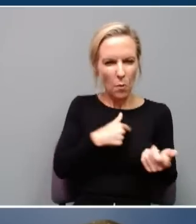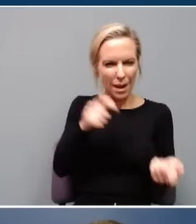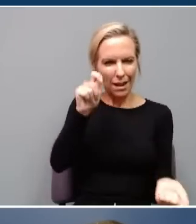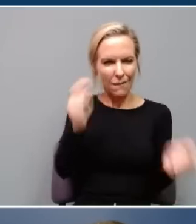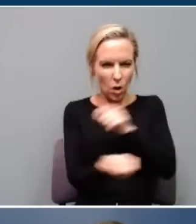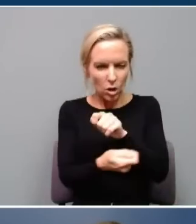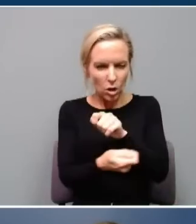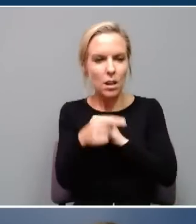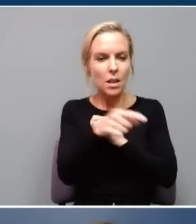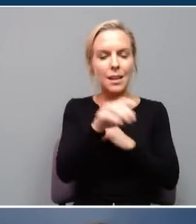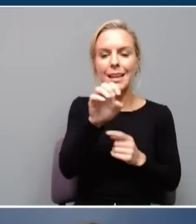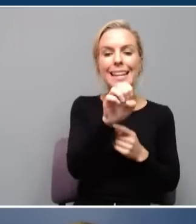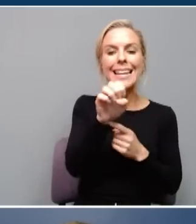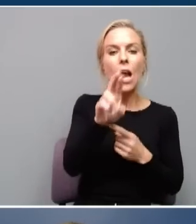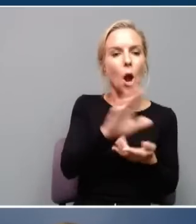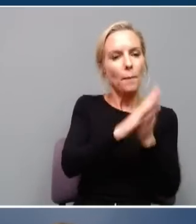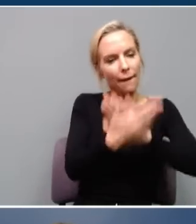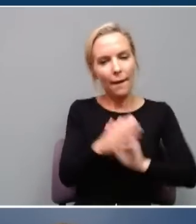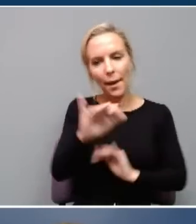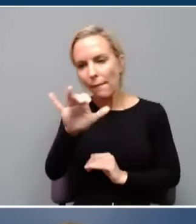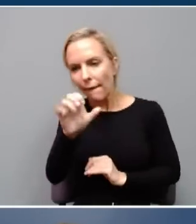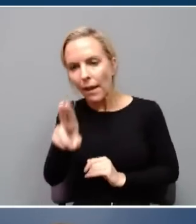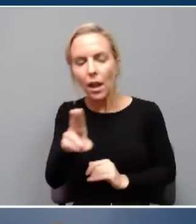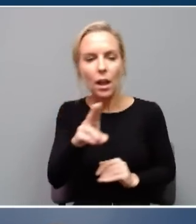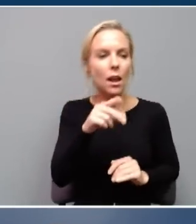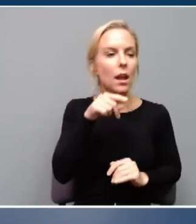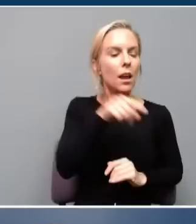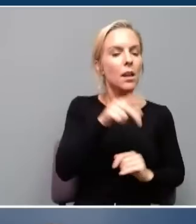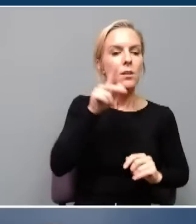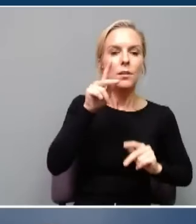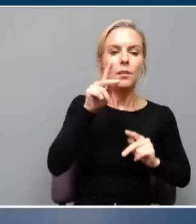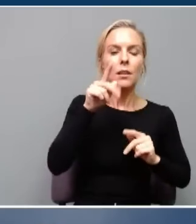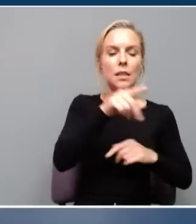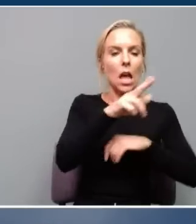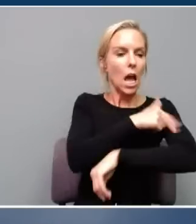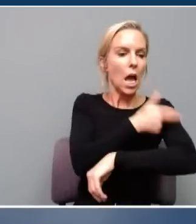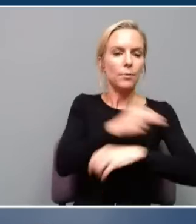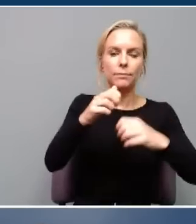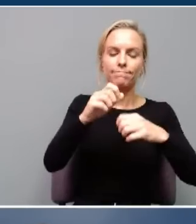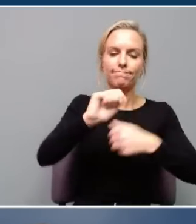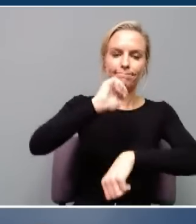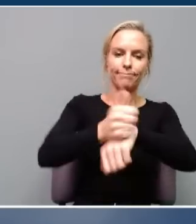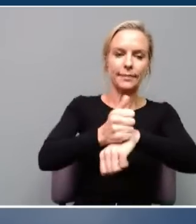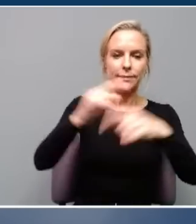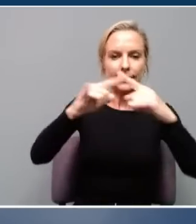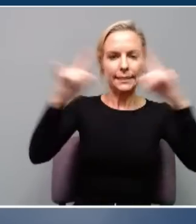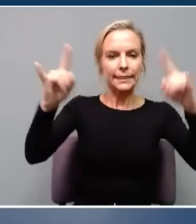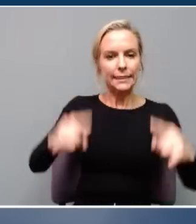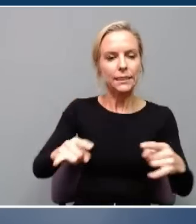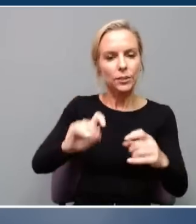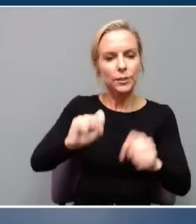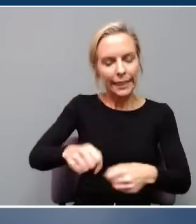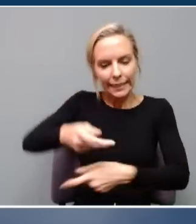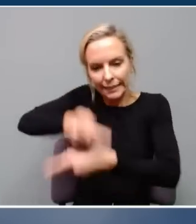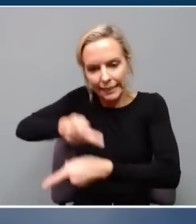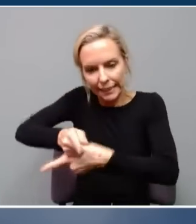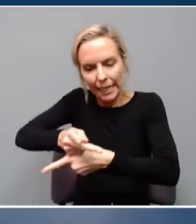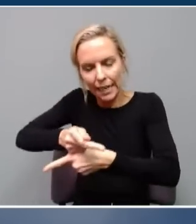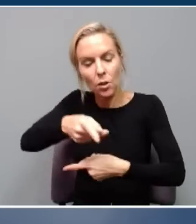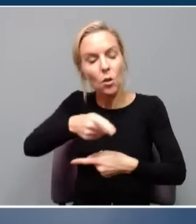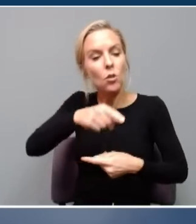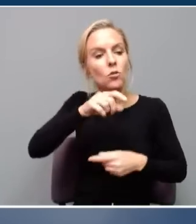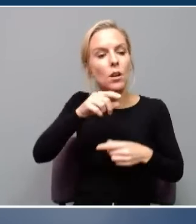turned into them. People have set up tents to triage folks so that they can turn surgical rooms